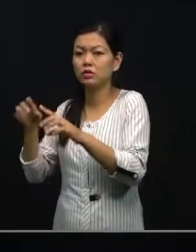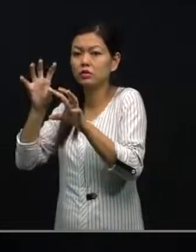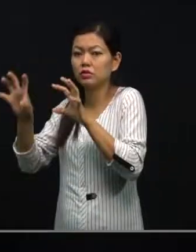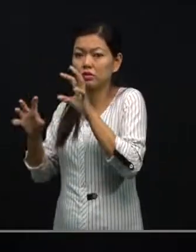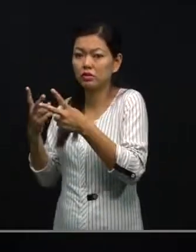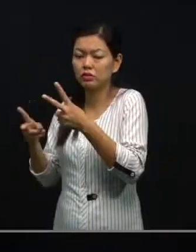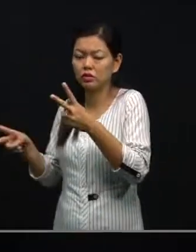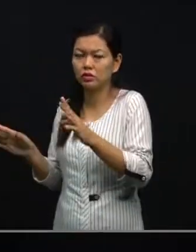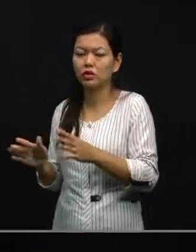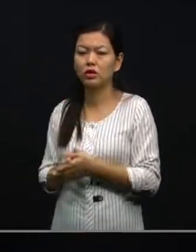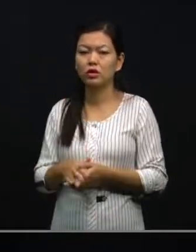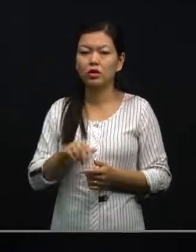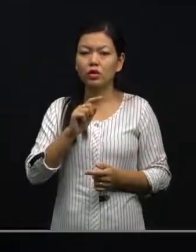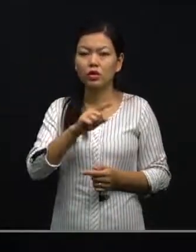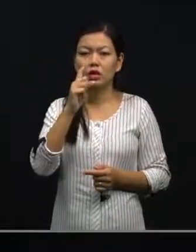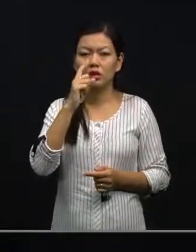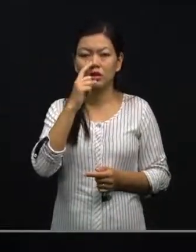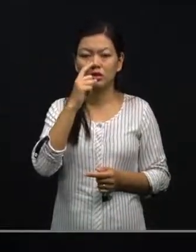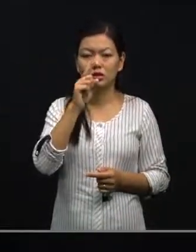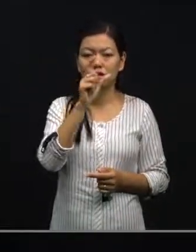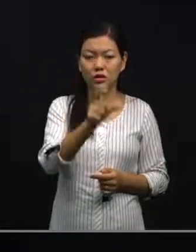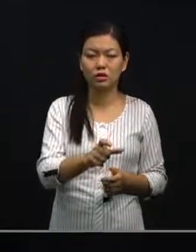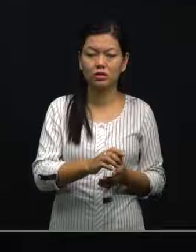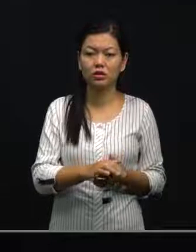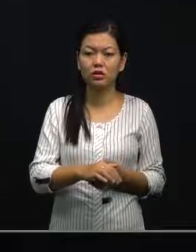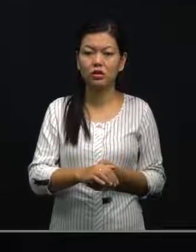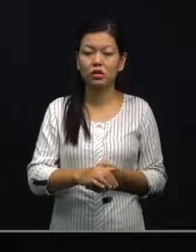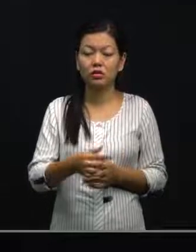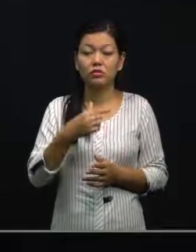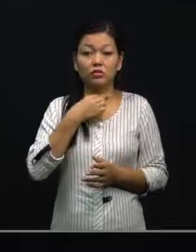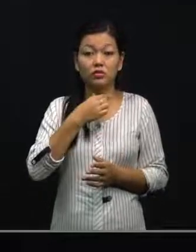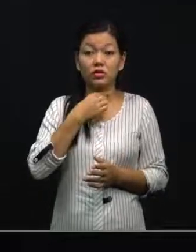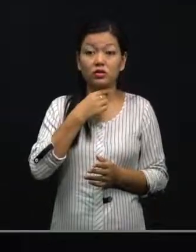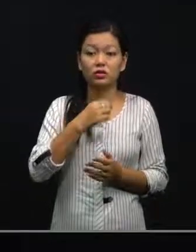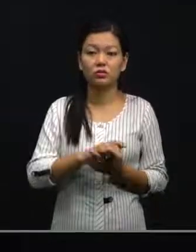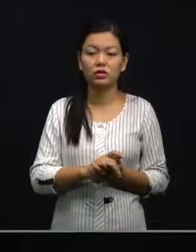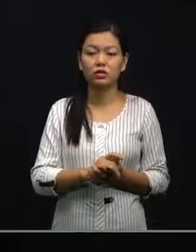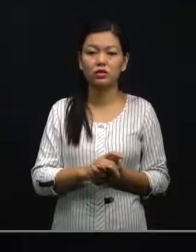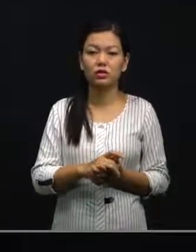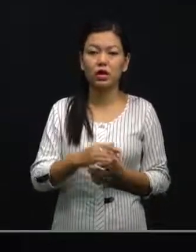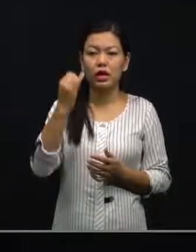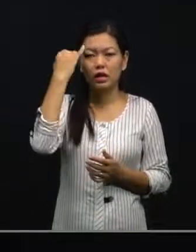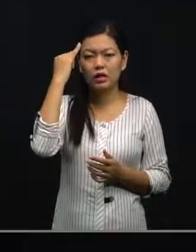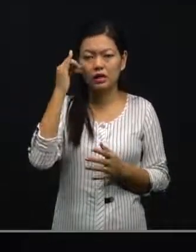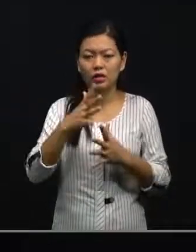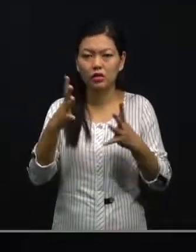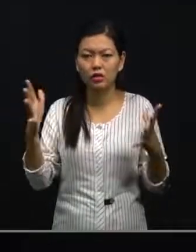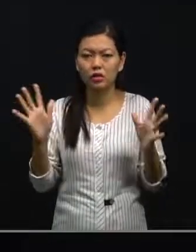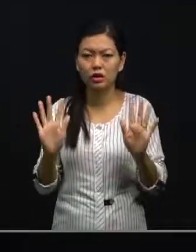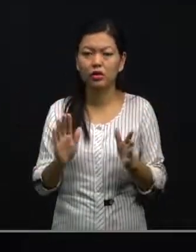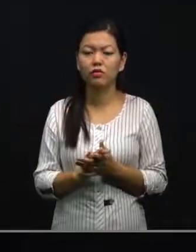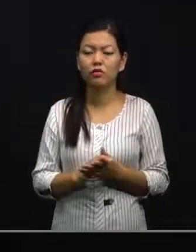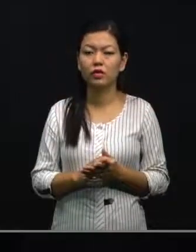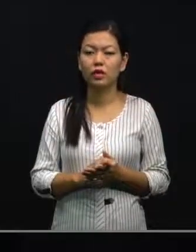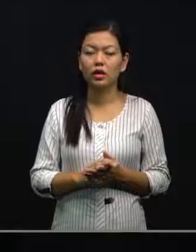affairs. She knows what is going on in the outside world. She is also interested to find out more about the ghost, and that's why